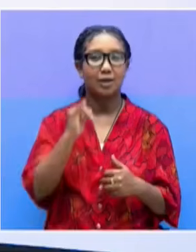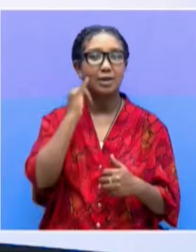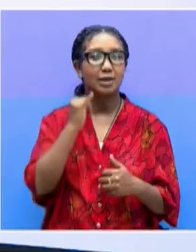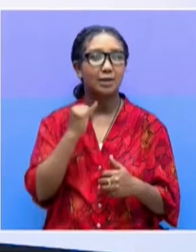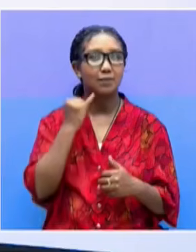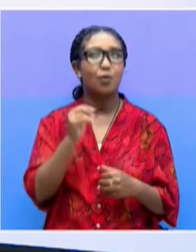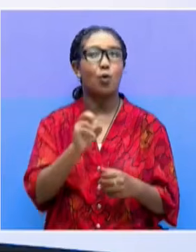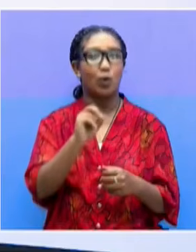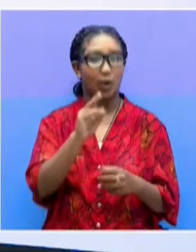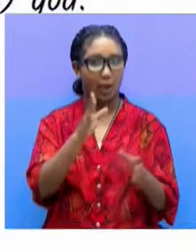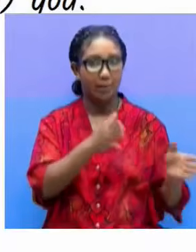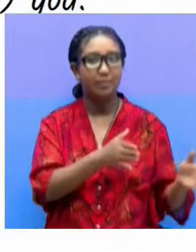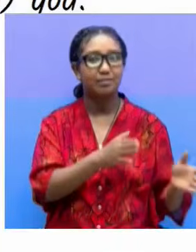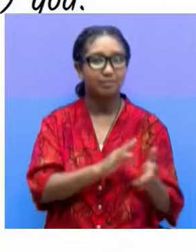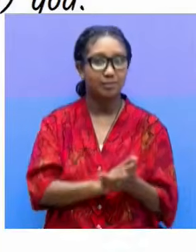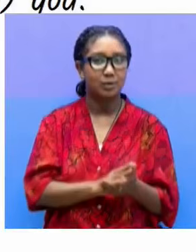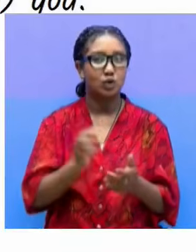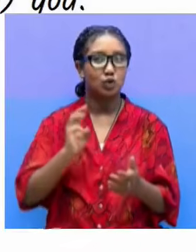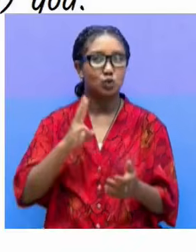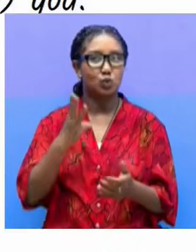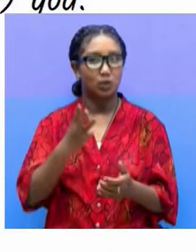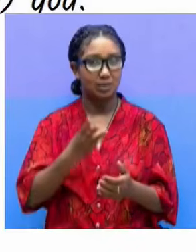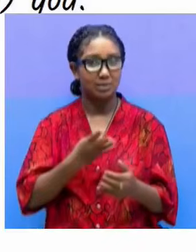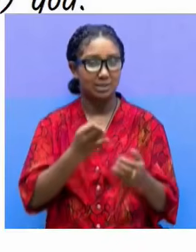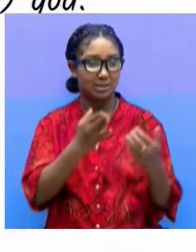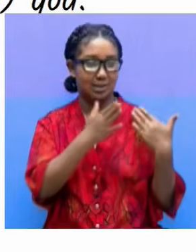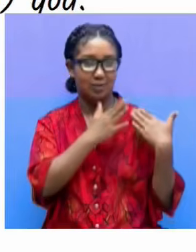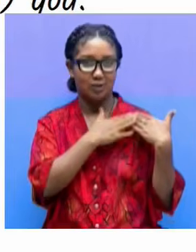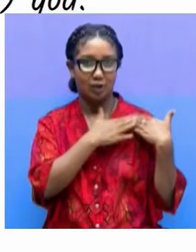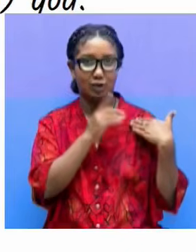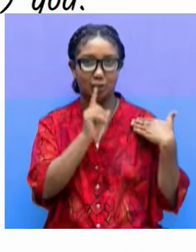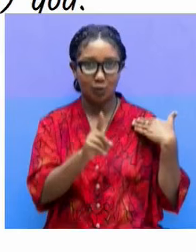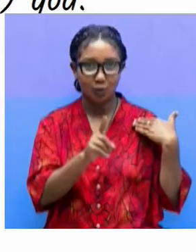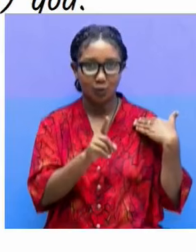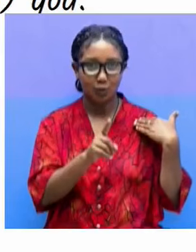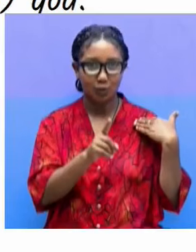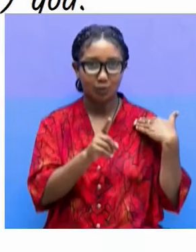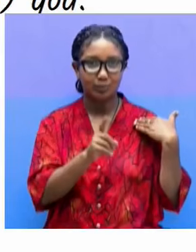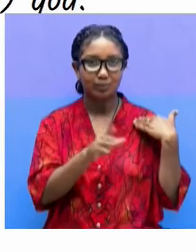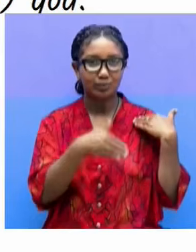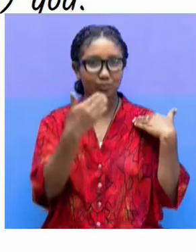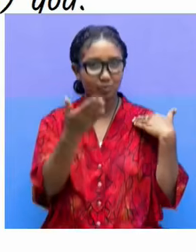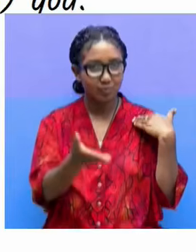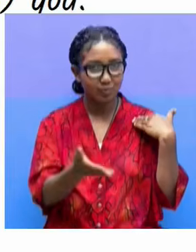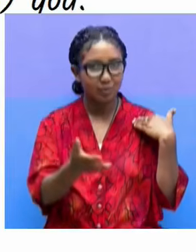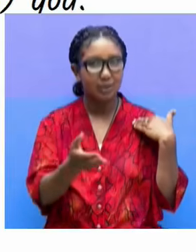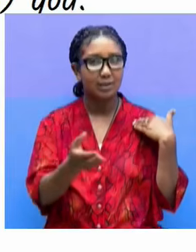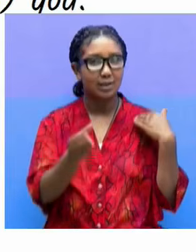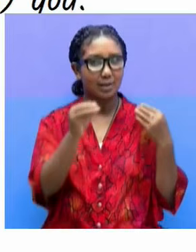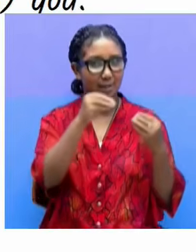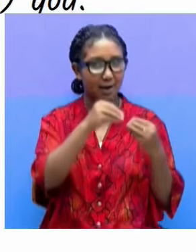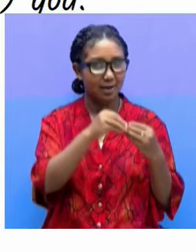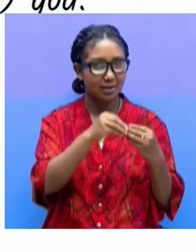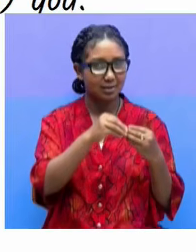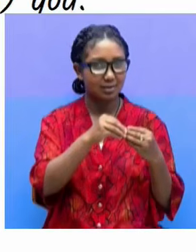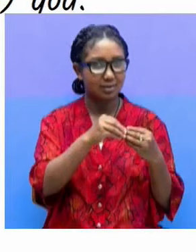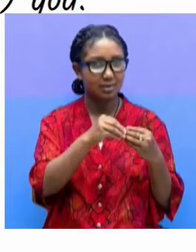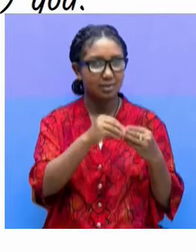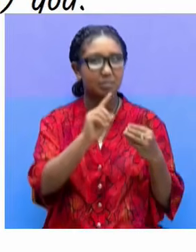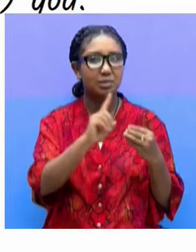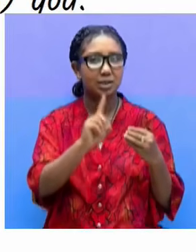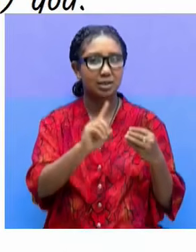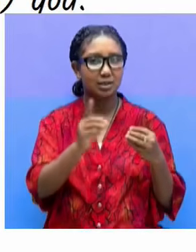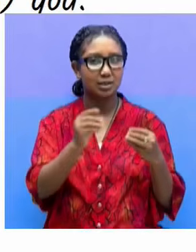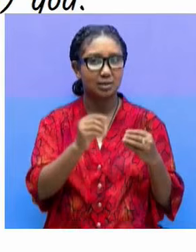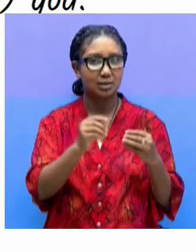If, okay, we, subject, right? Then, plus, what do we have